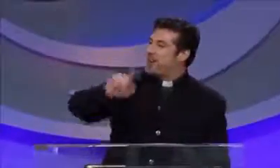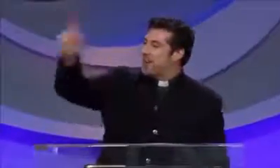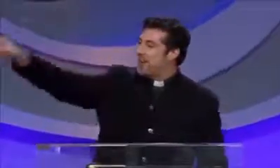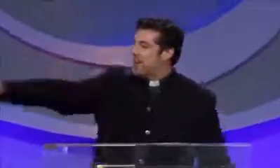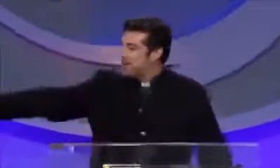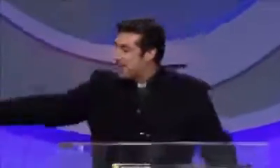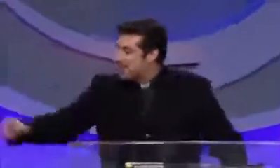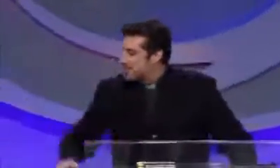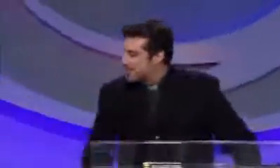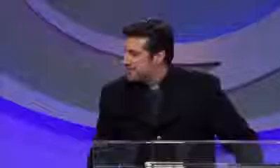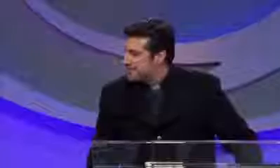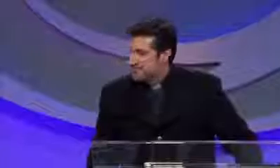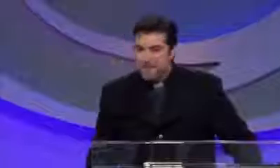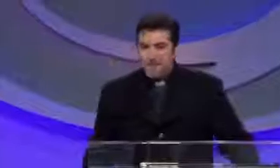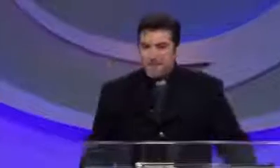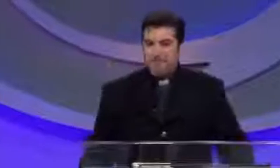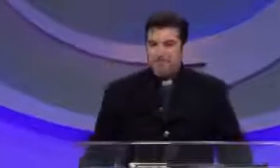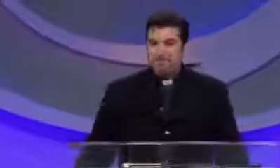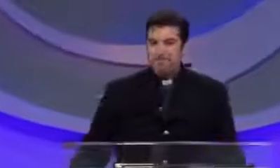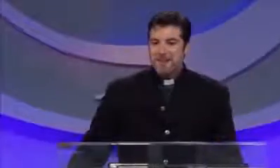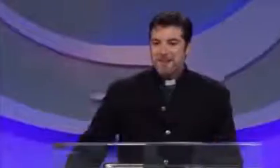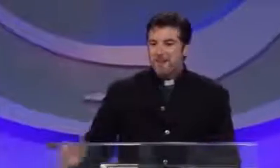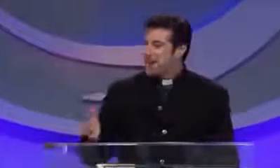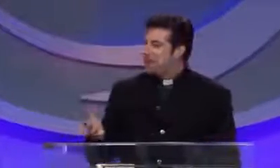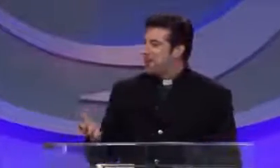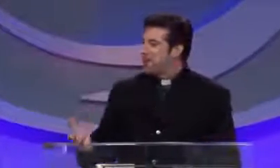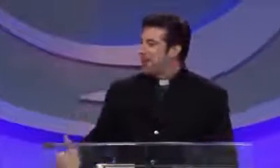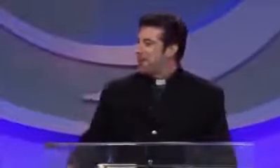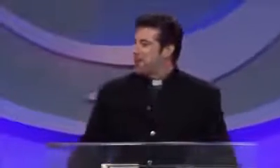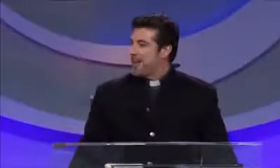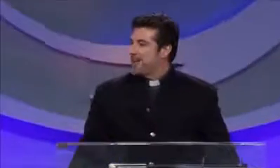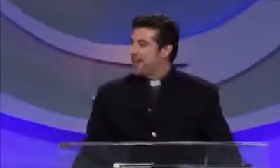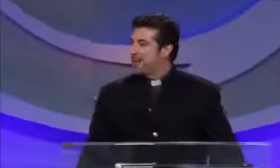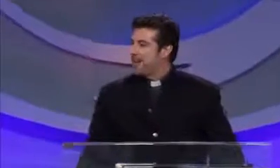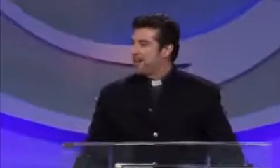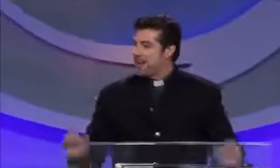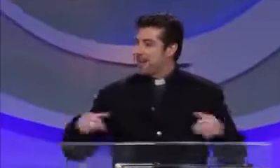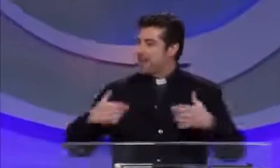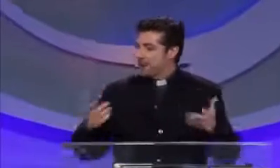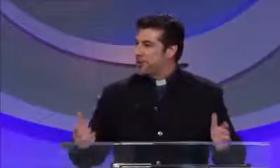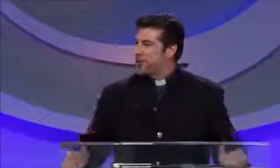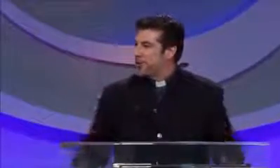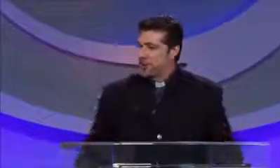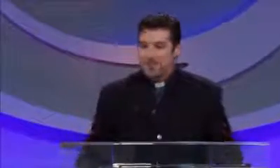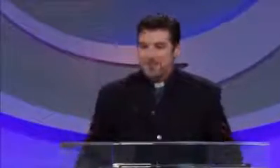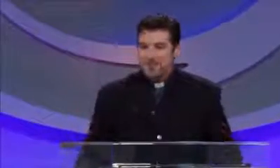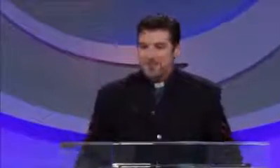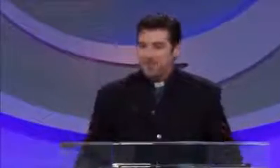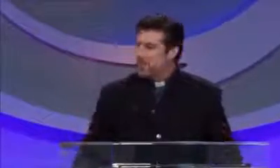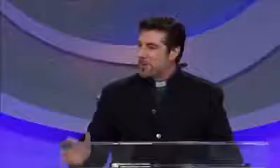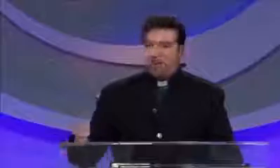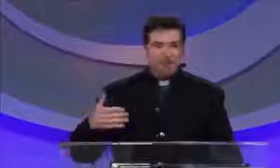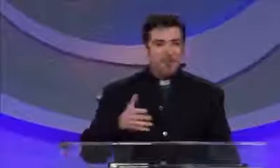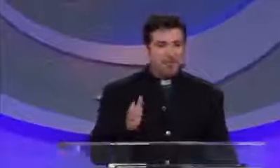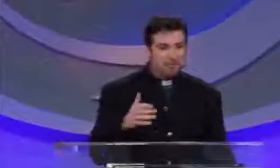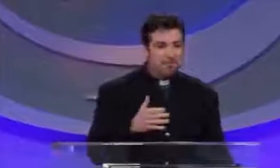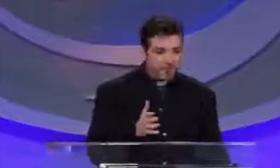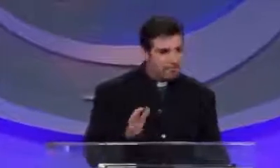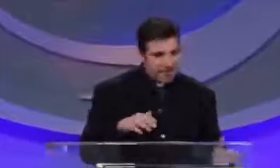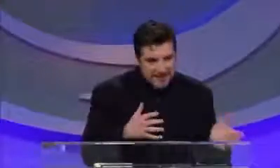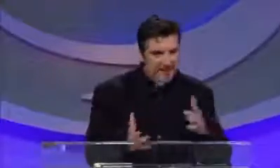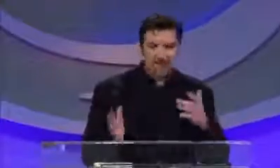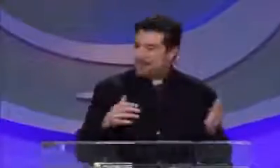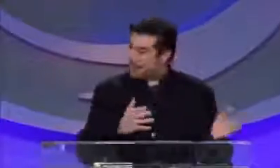before you evangelize outside." And when I saw that, I realized that I'd given my life to a good cause. Because it wasn't just